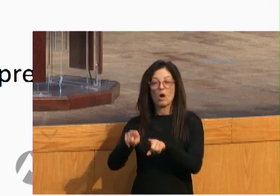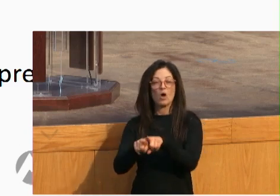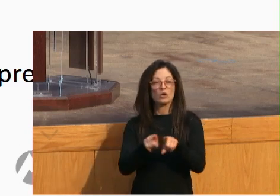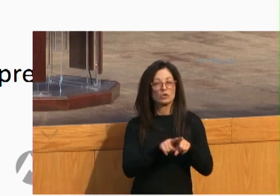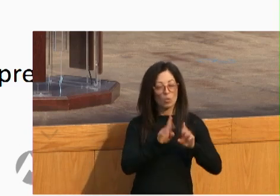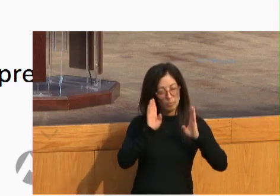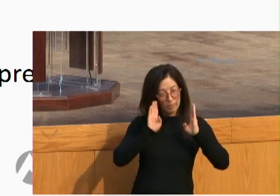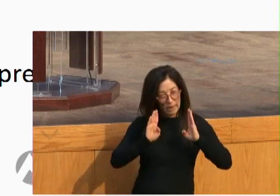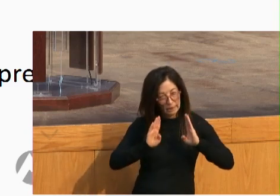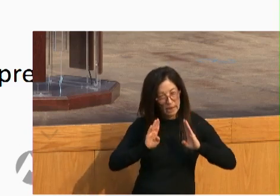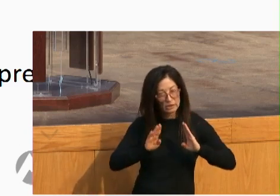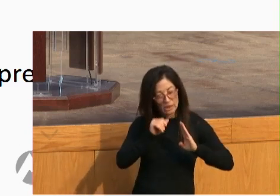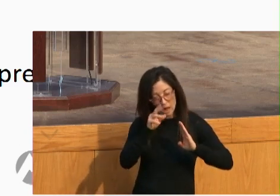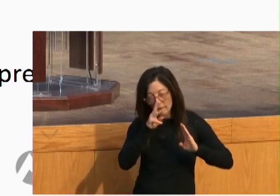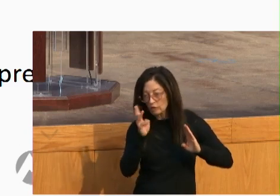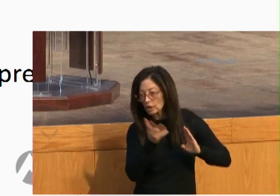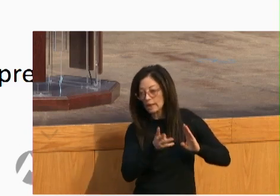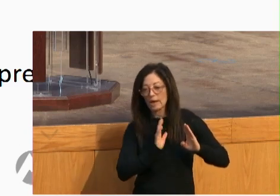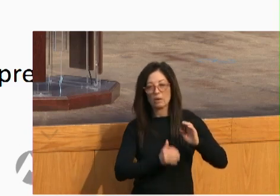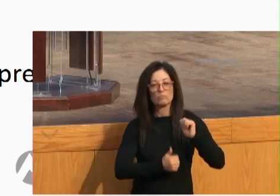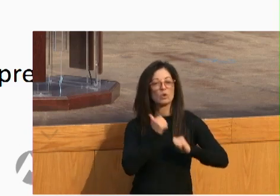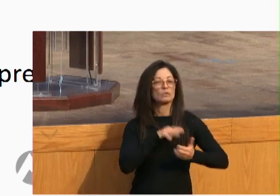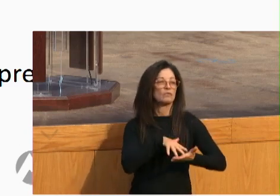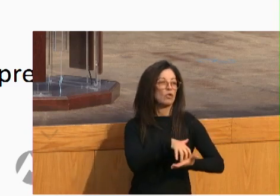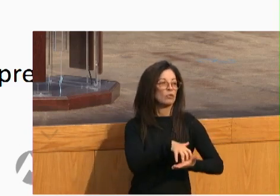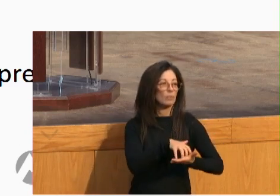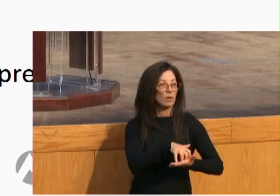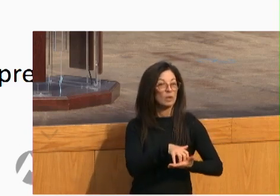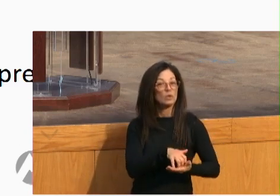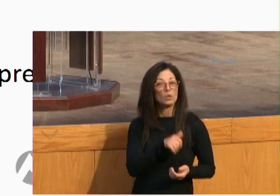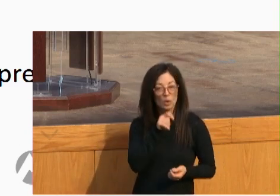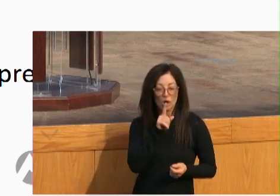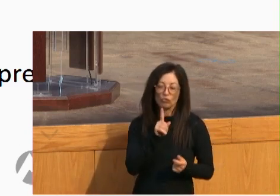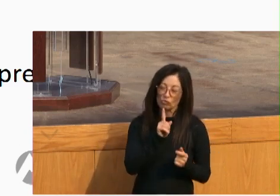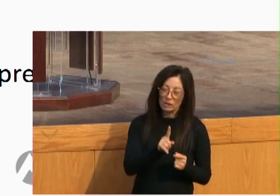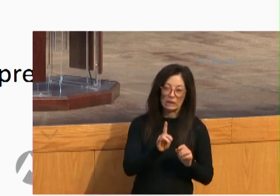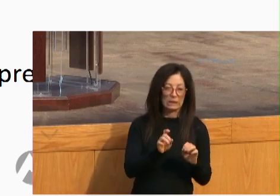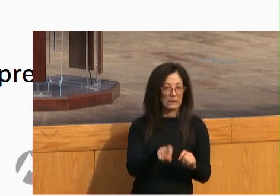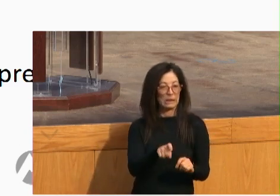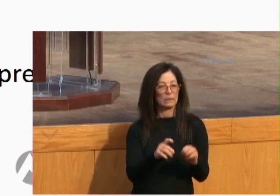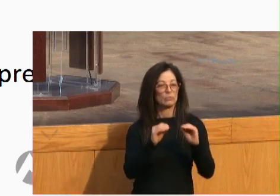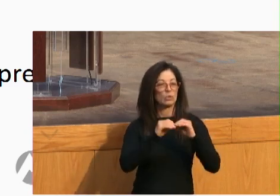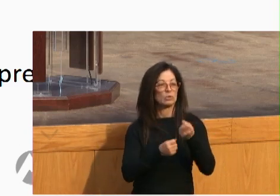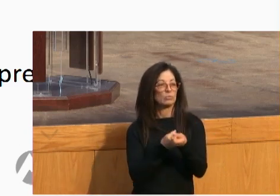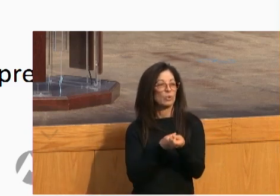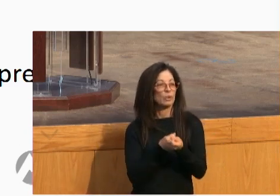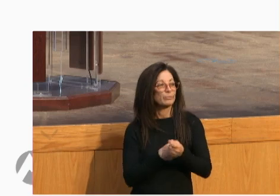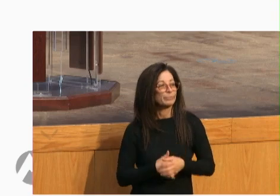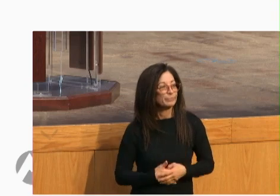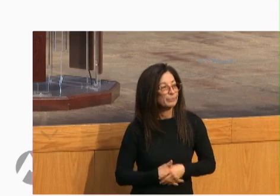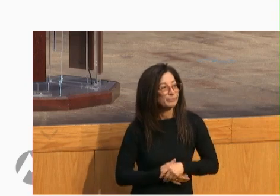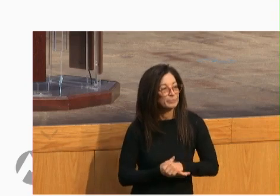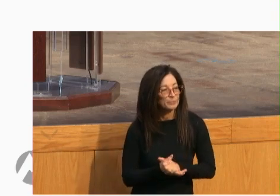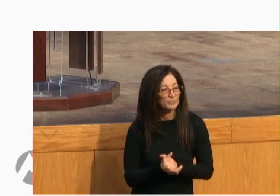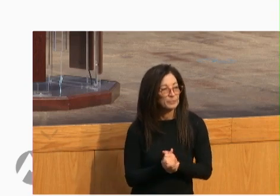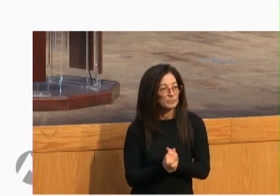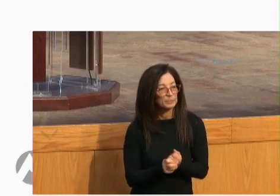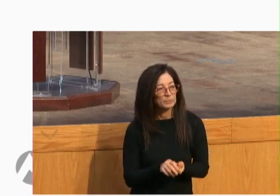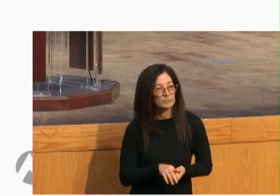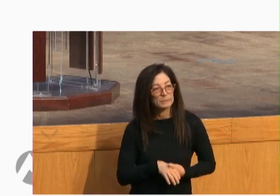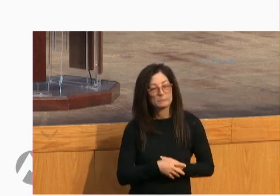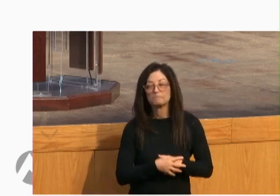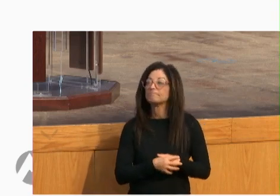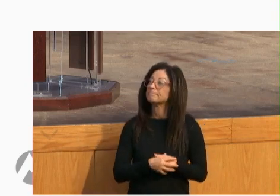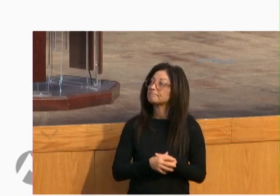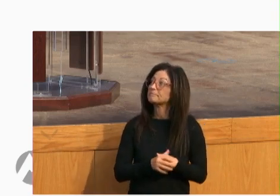paying attention and not forgetting about our most vulnerable who are in critical need of additional support. So last, I